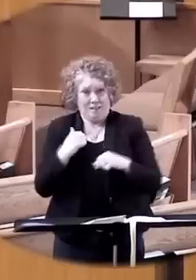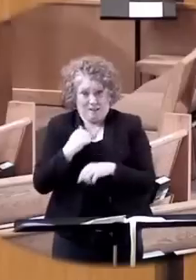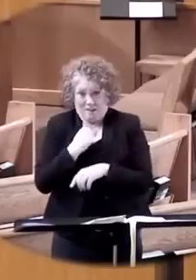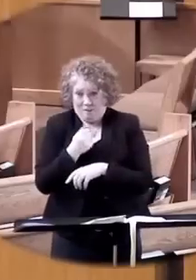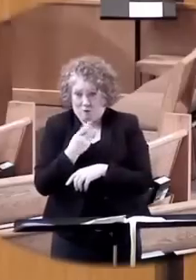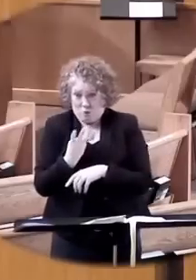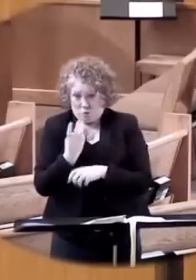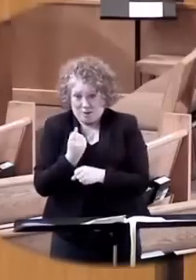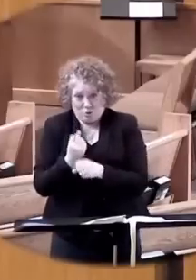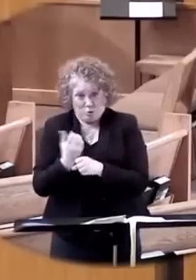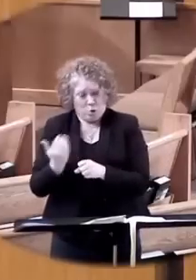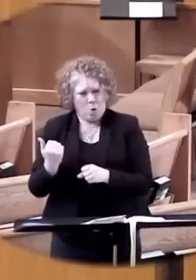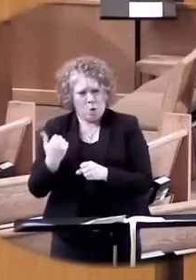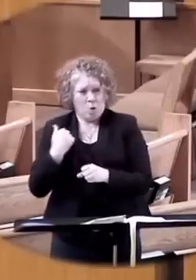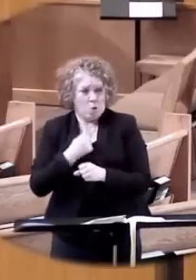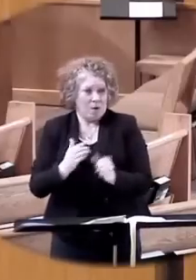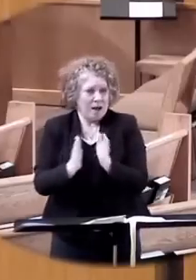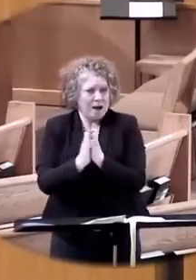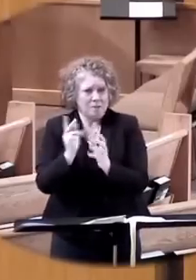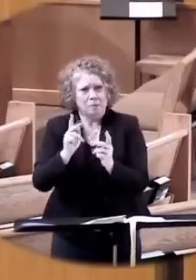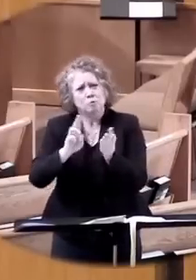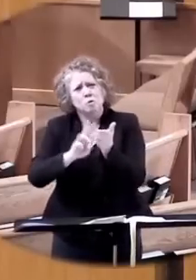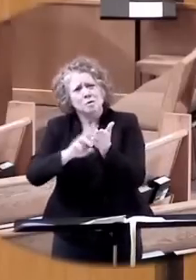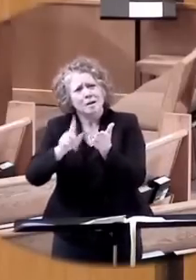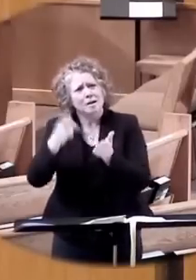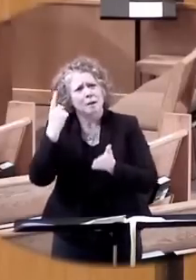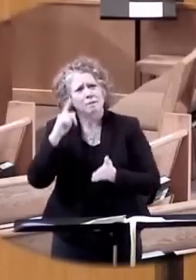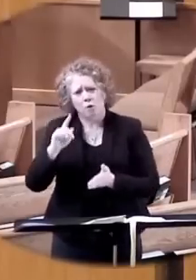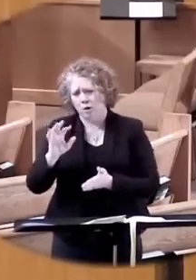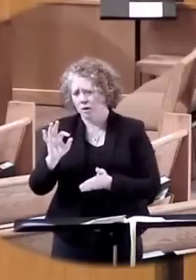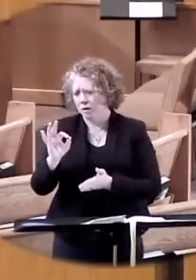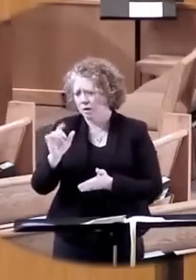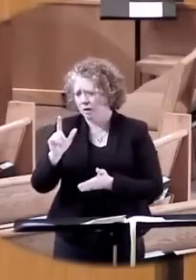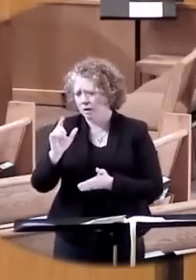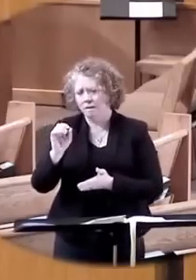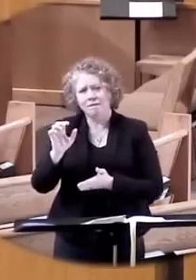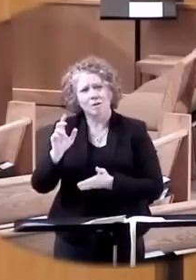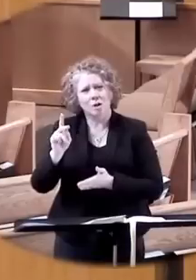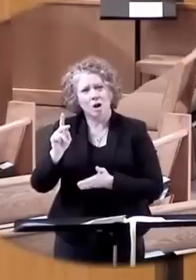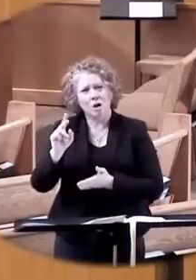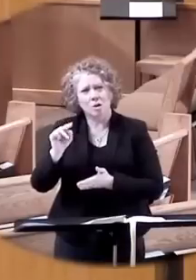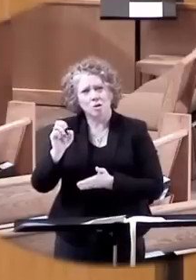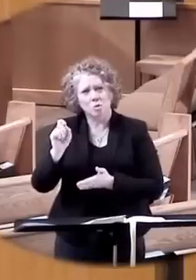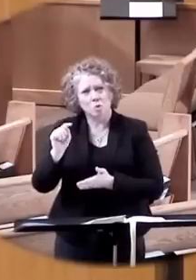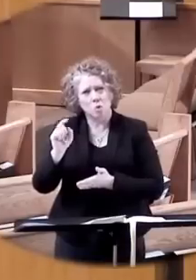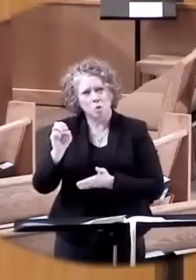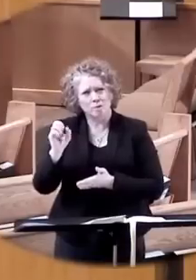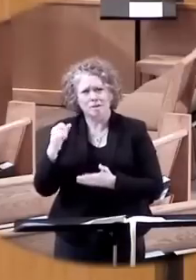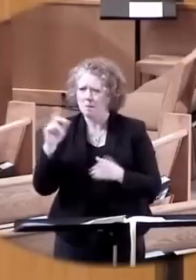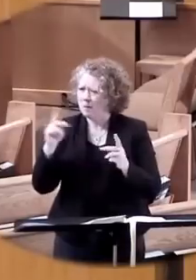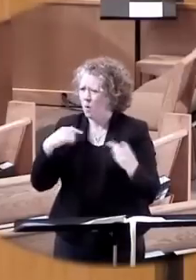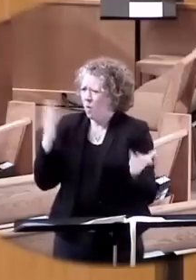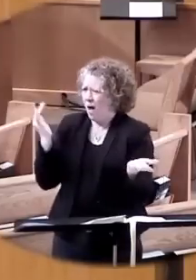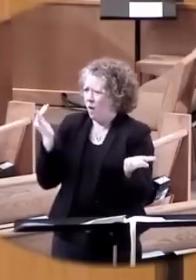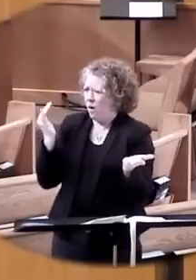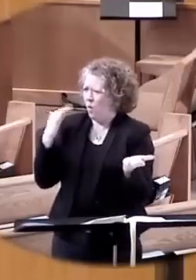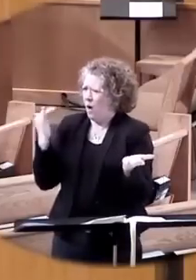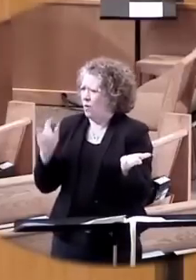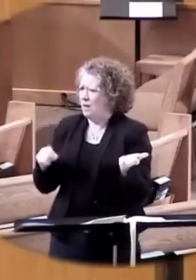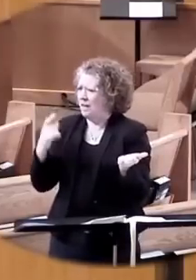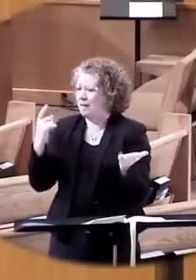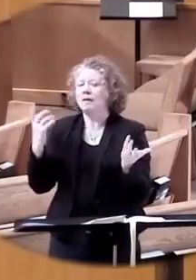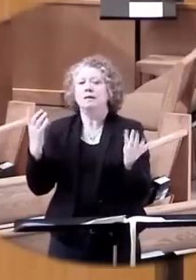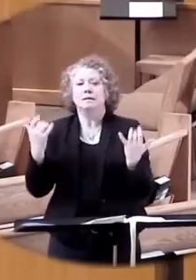for Flocknote, it seemed, why would we be doing that? What a prophetic action. Now it at least enables us to reach out to you